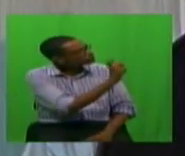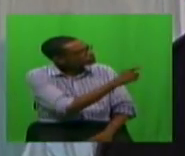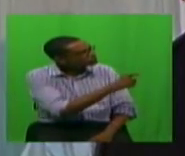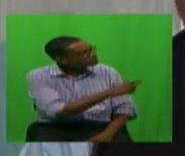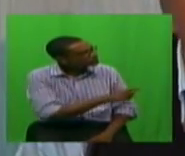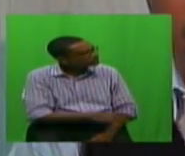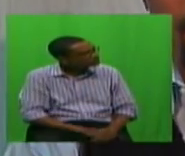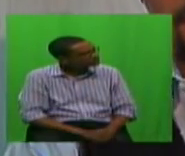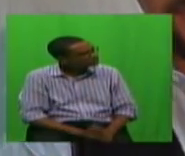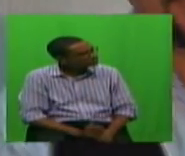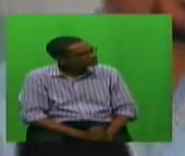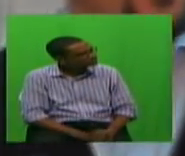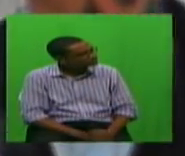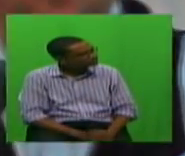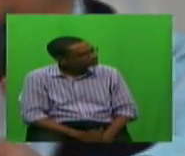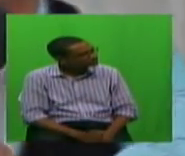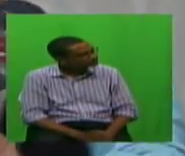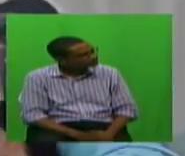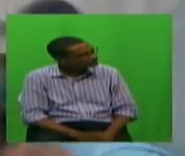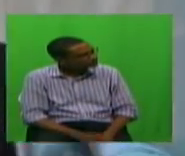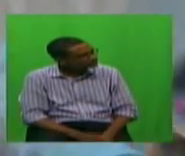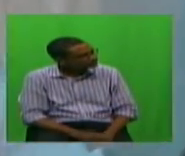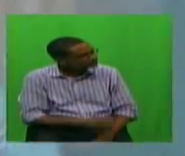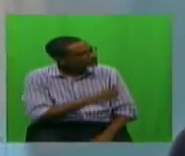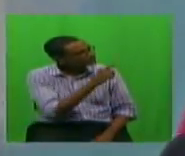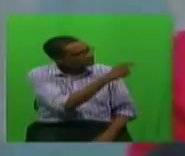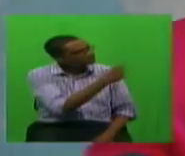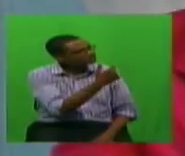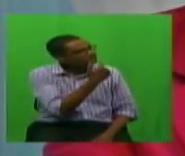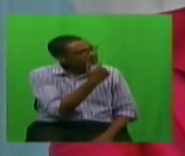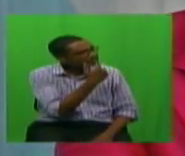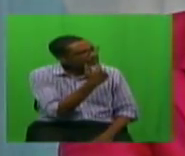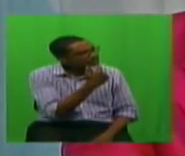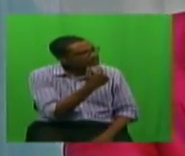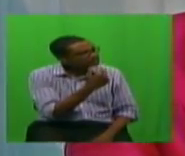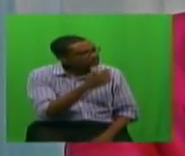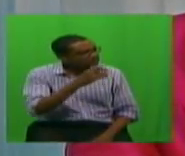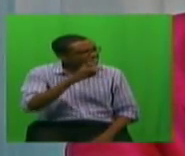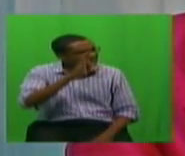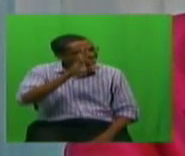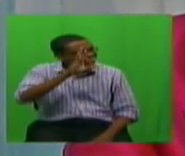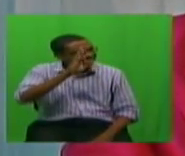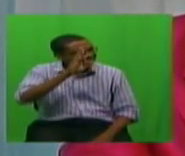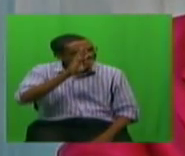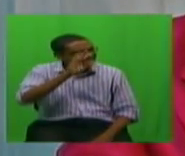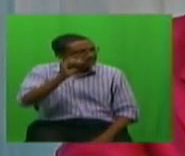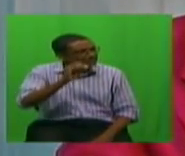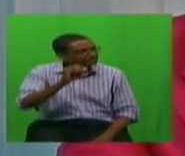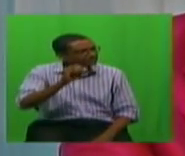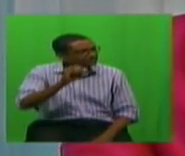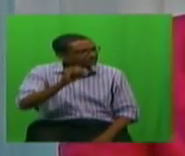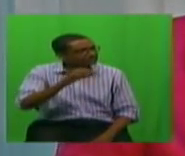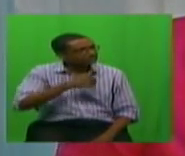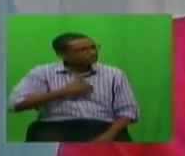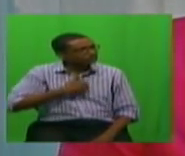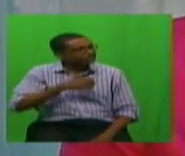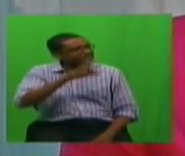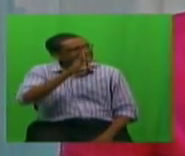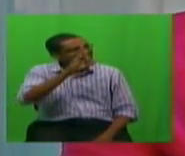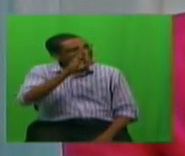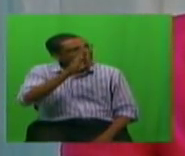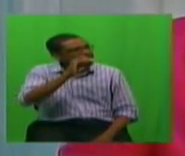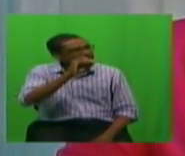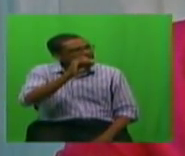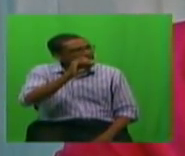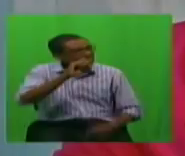breakdown, and I was just doing a little bit of math here, and it's roughly about $70,000 at least somebody can